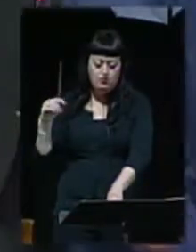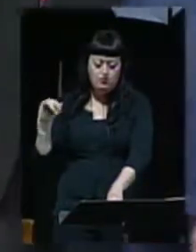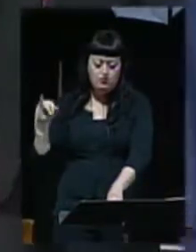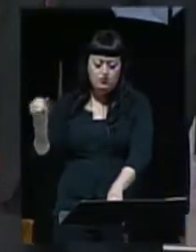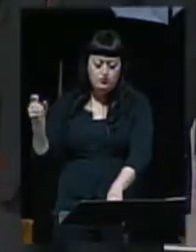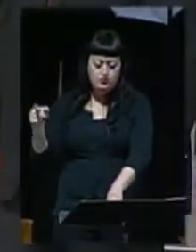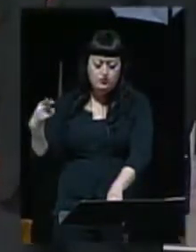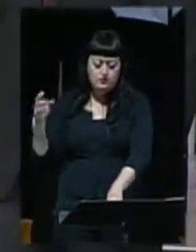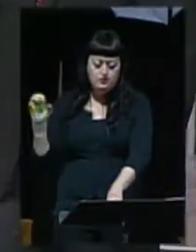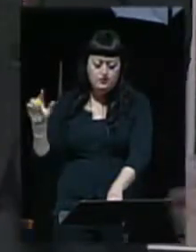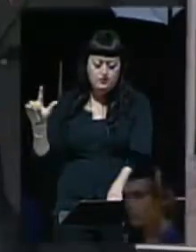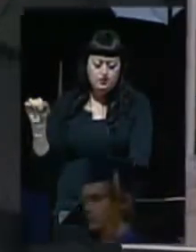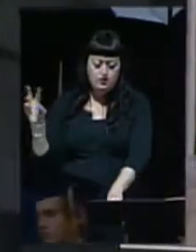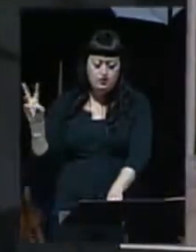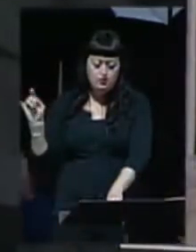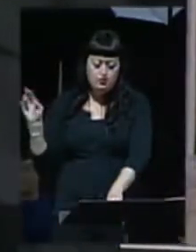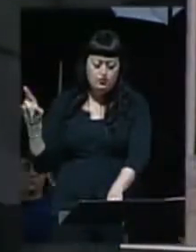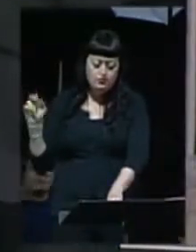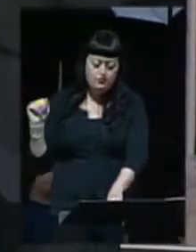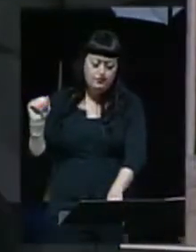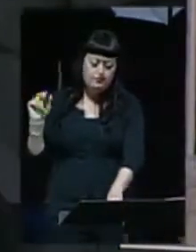Joseph Clower.